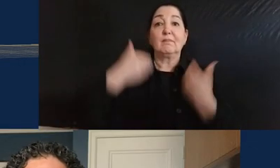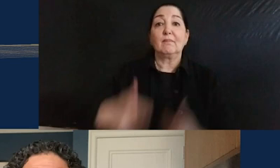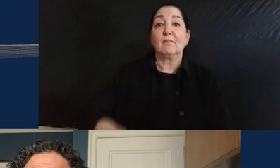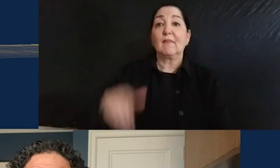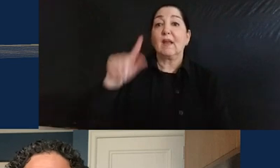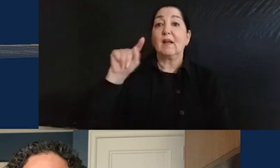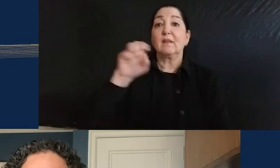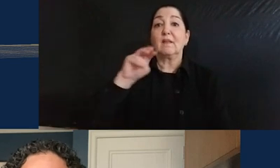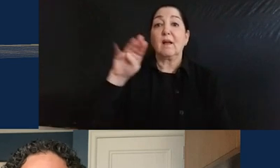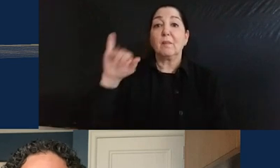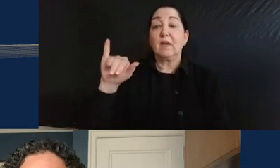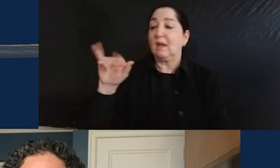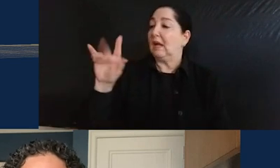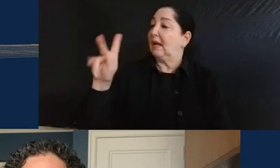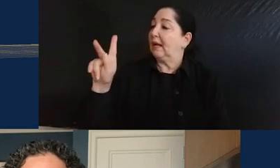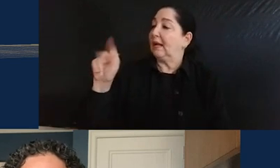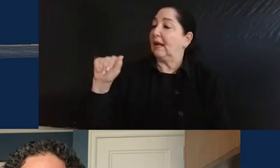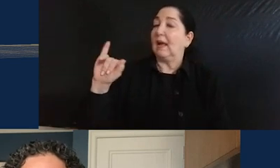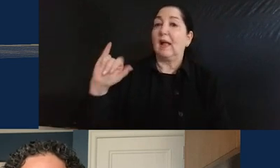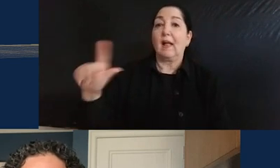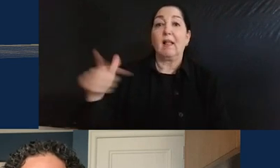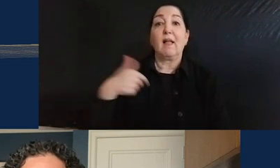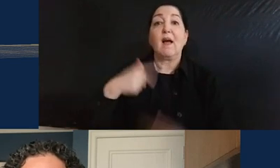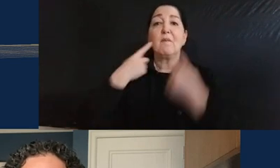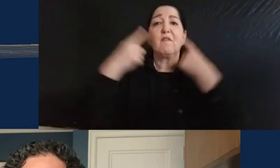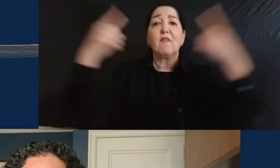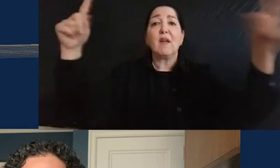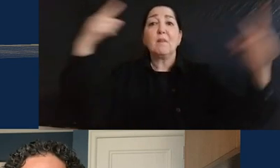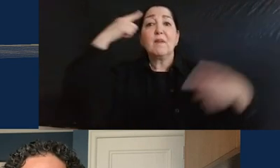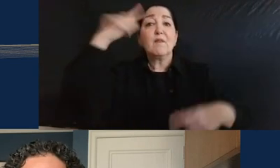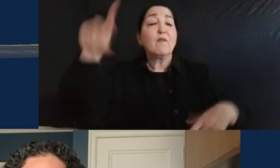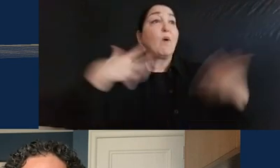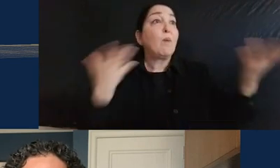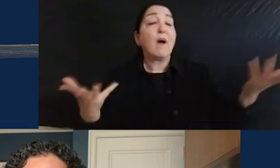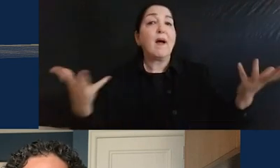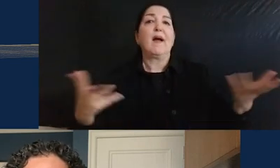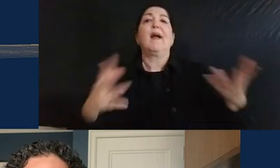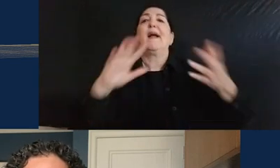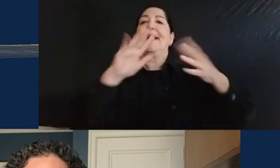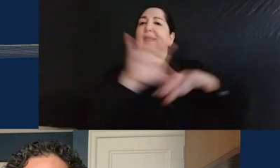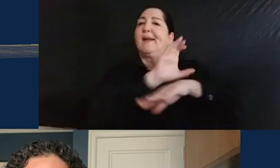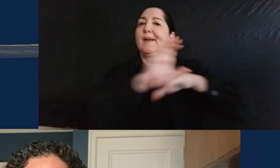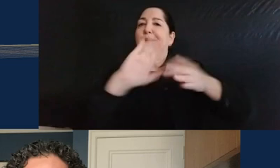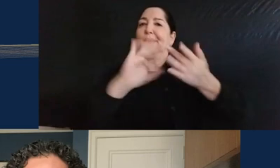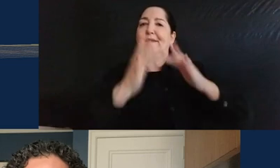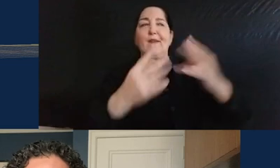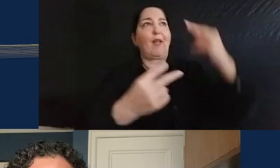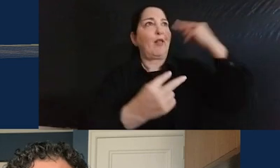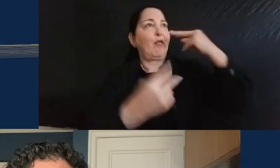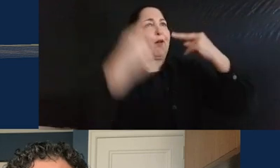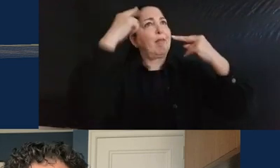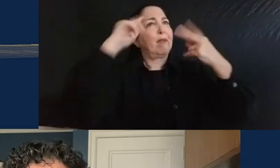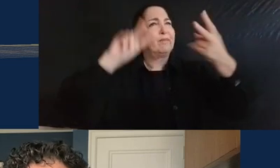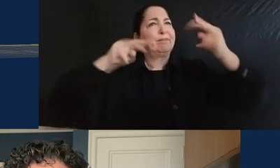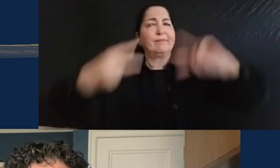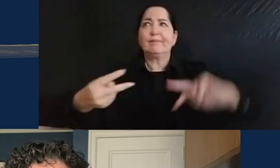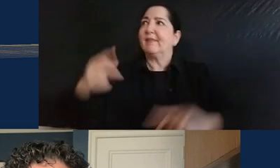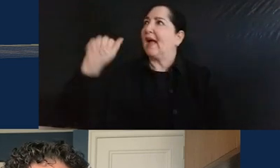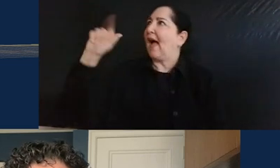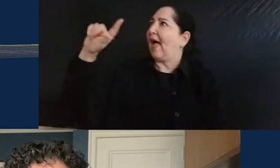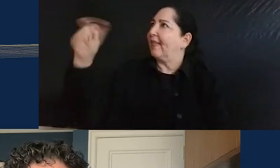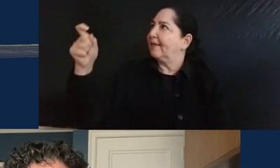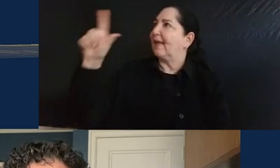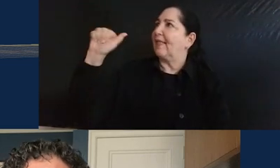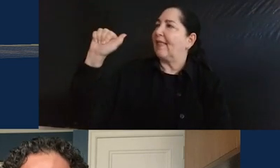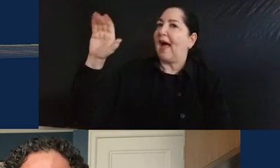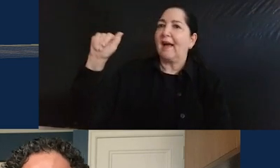is Tommy Kale. I am best known as the person the internet sometimes confuses with Alex Lacamoire because apparently we look